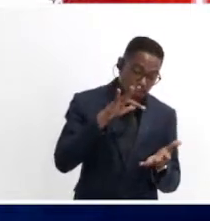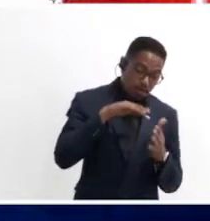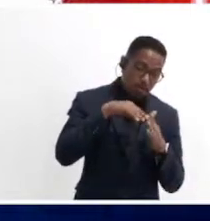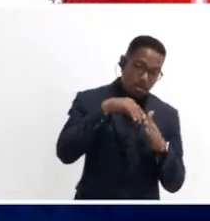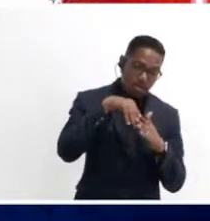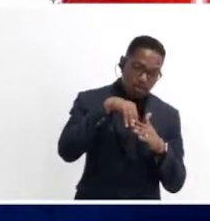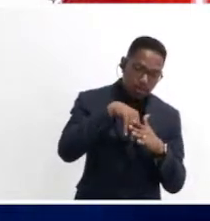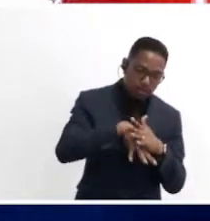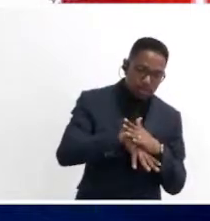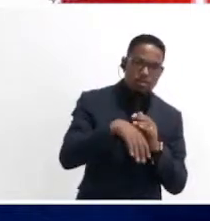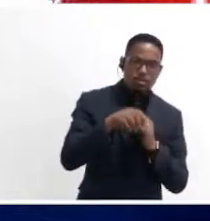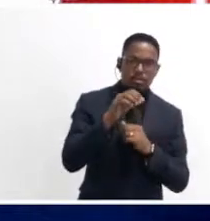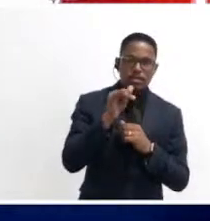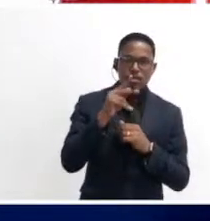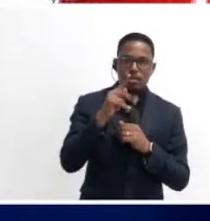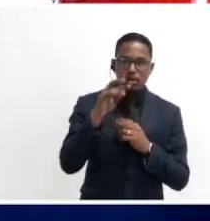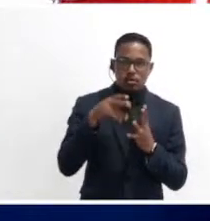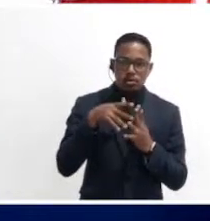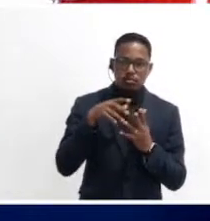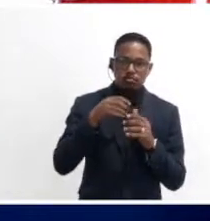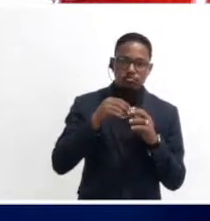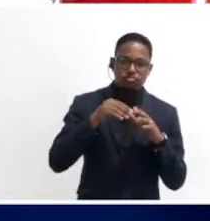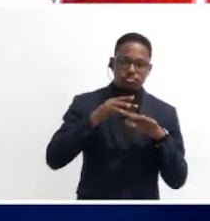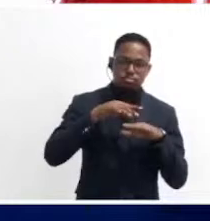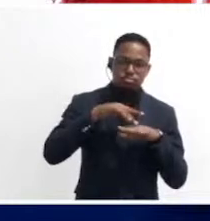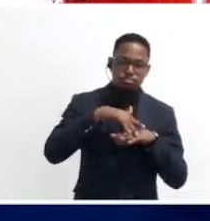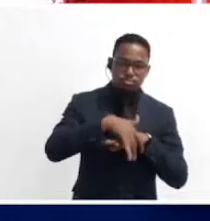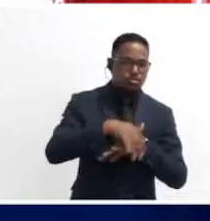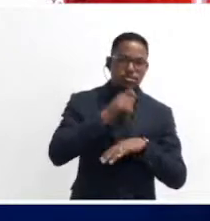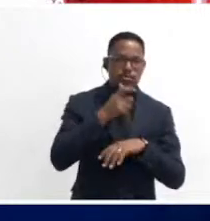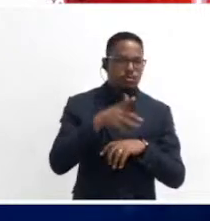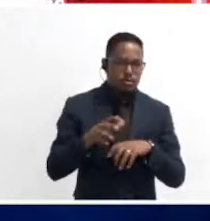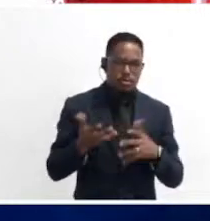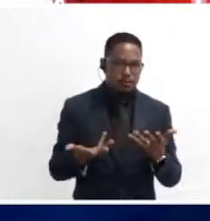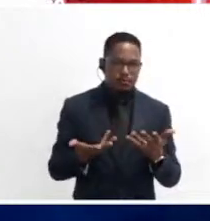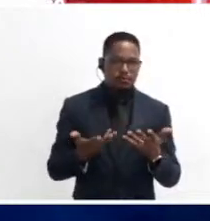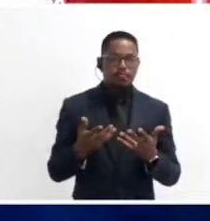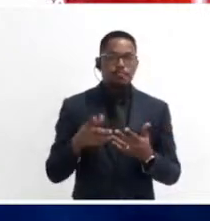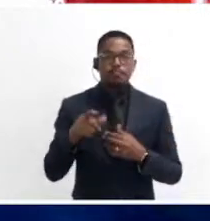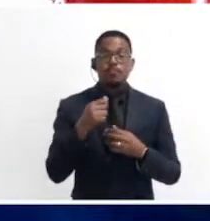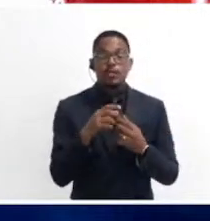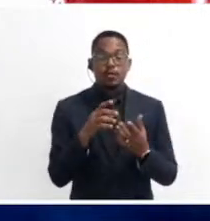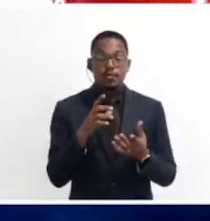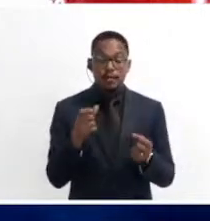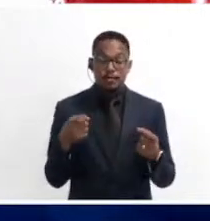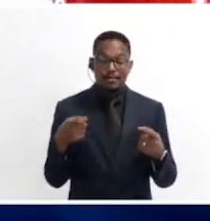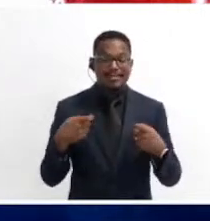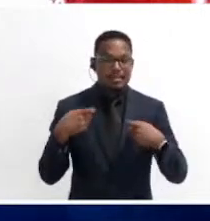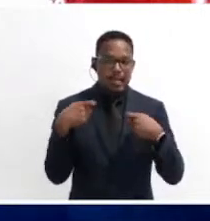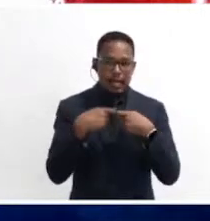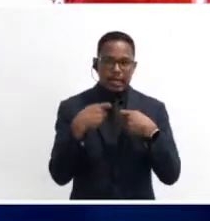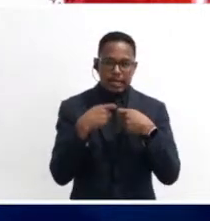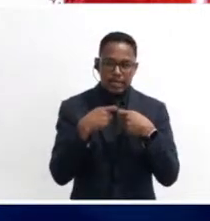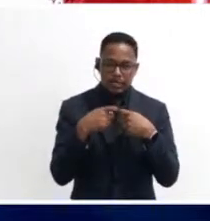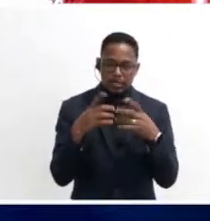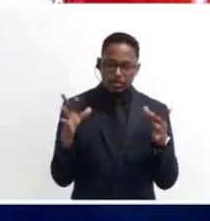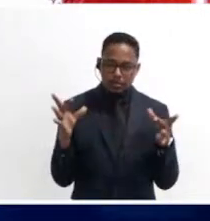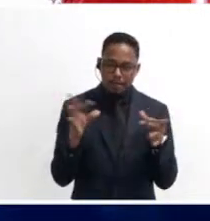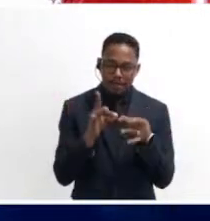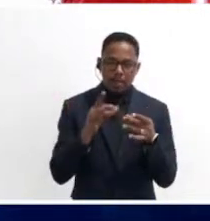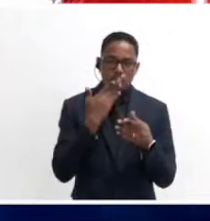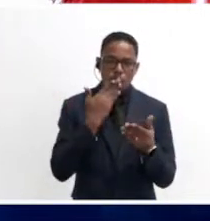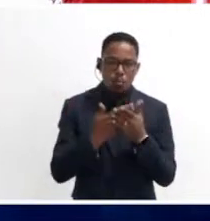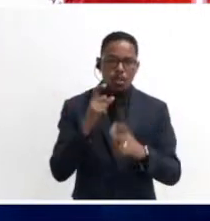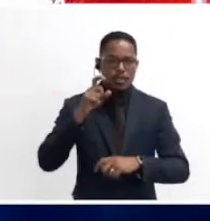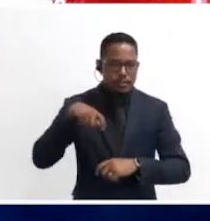it provides a plating bus. Has to obviously have good electrical connection. So there's many different flavors